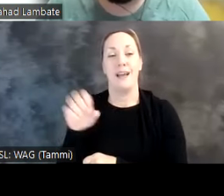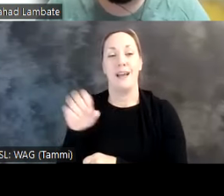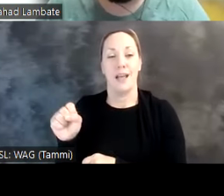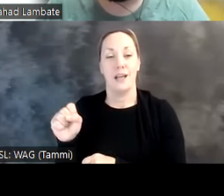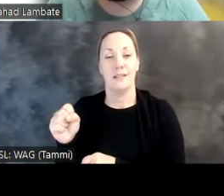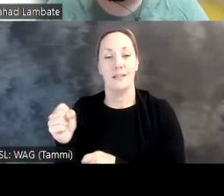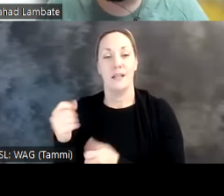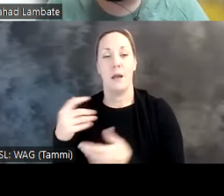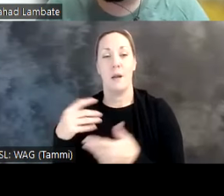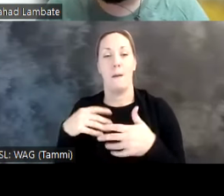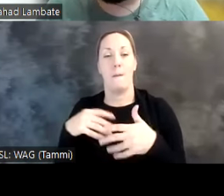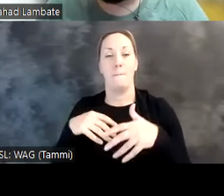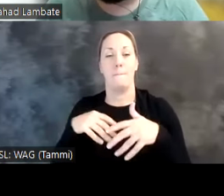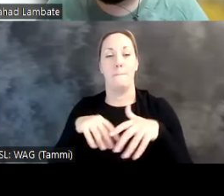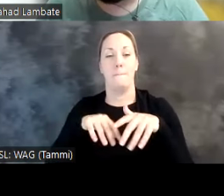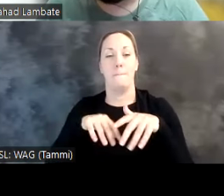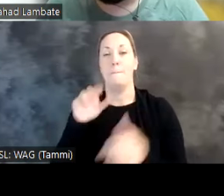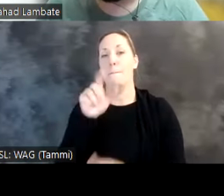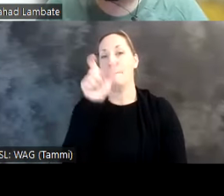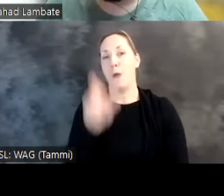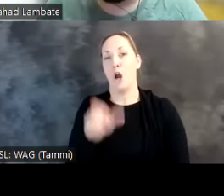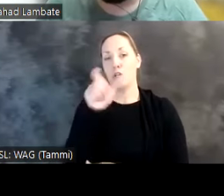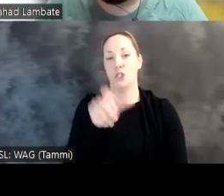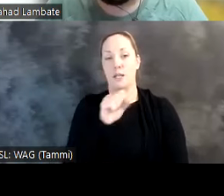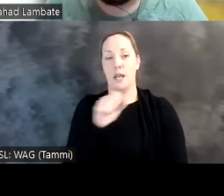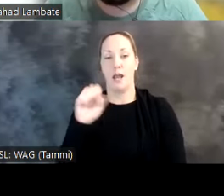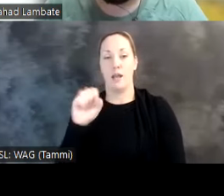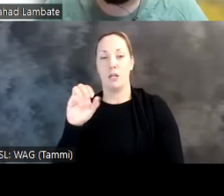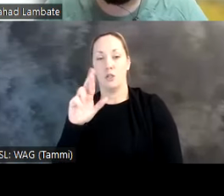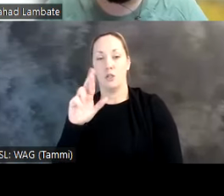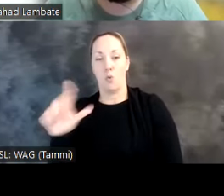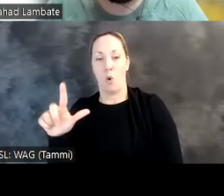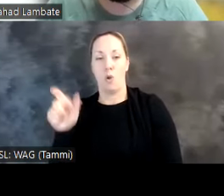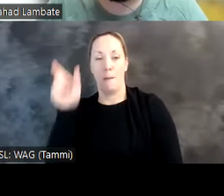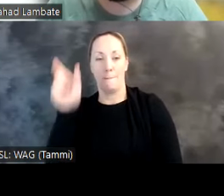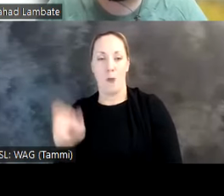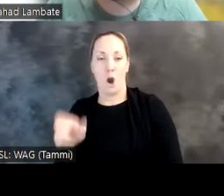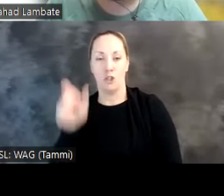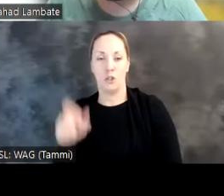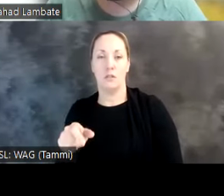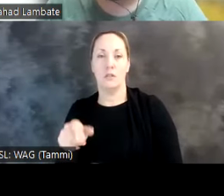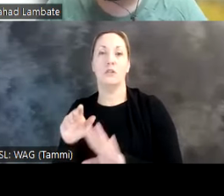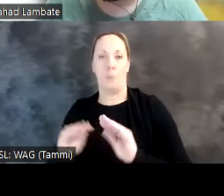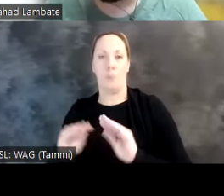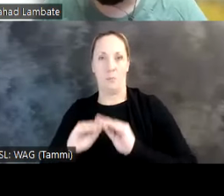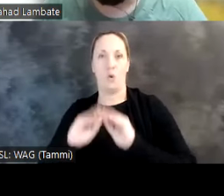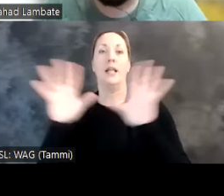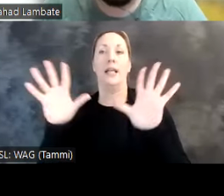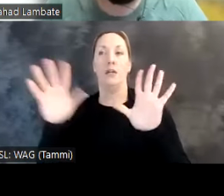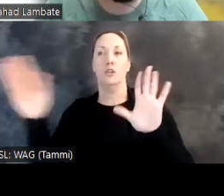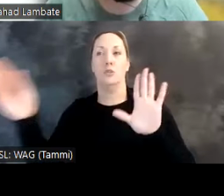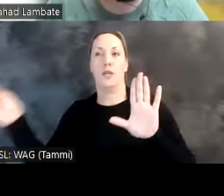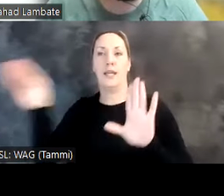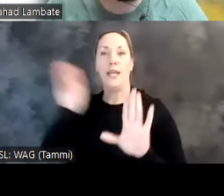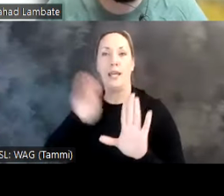scroll margin to unobscure the content, basically, to bring the content in view.